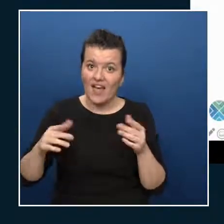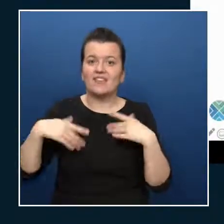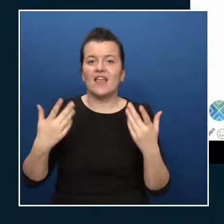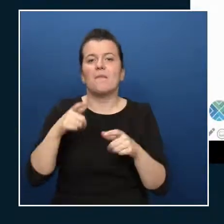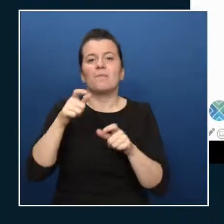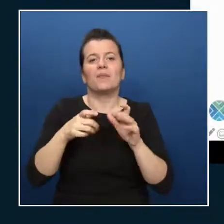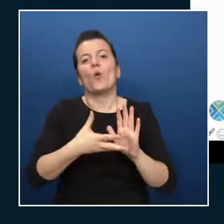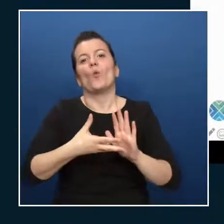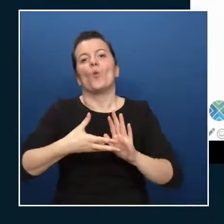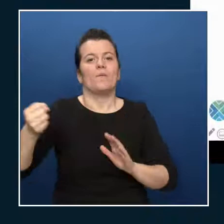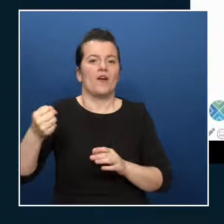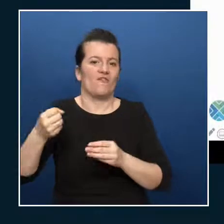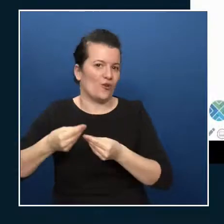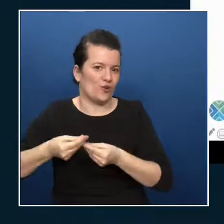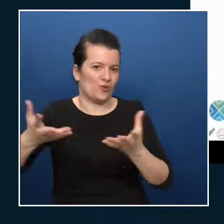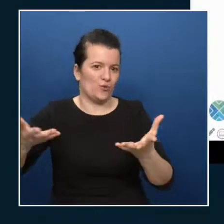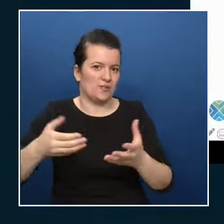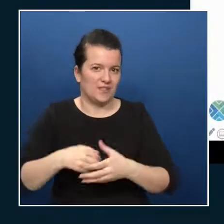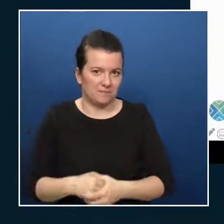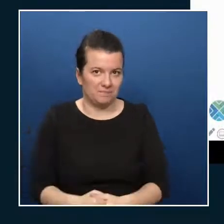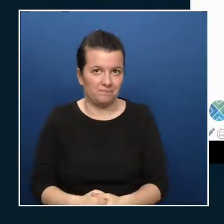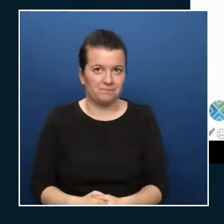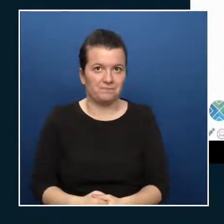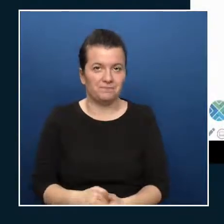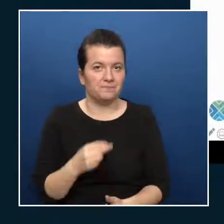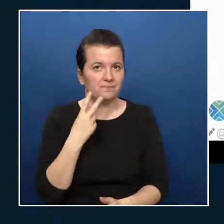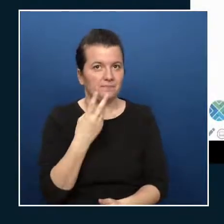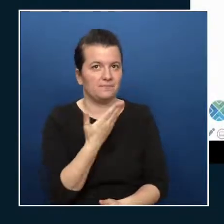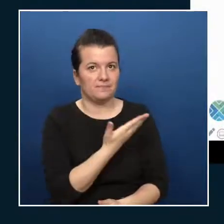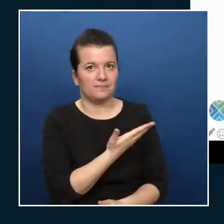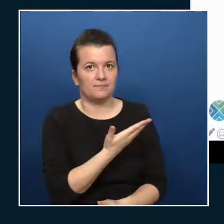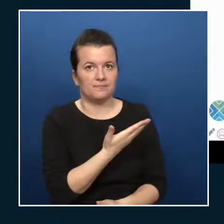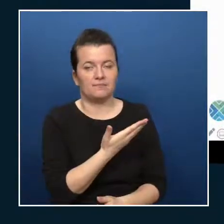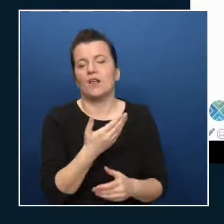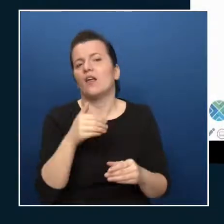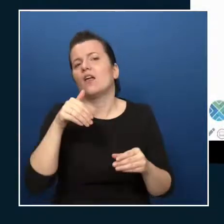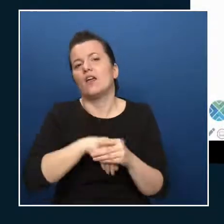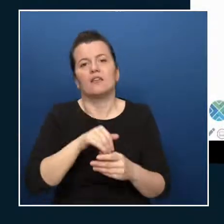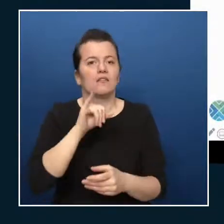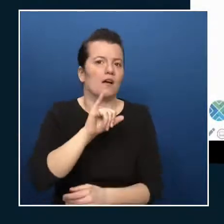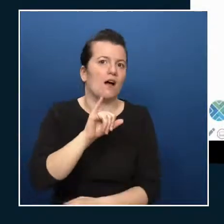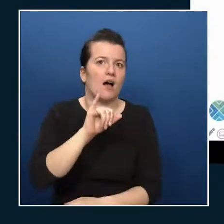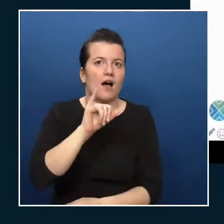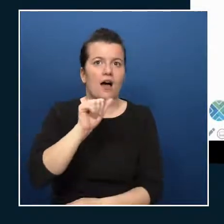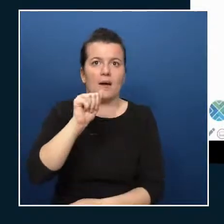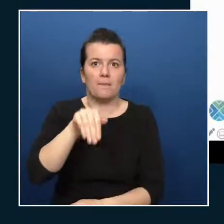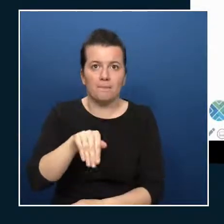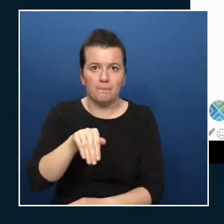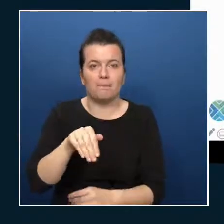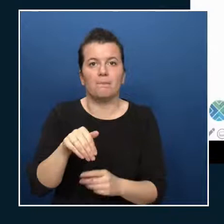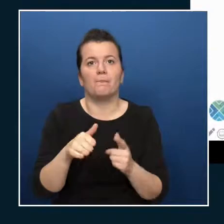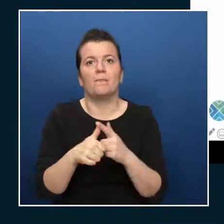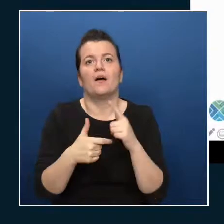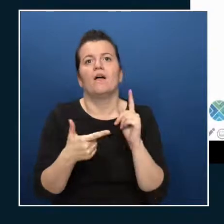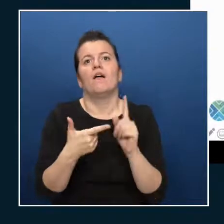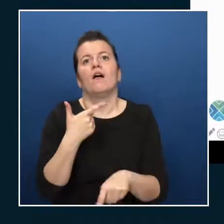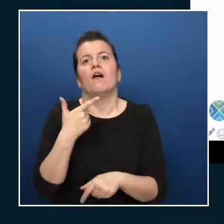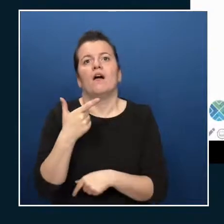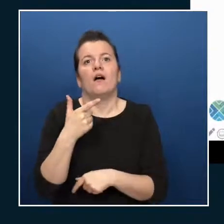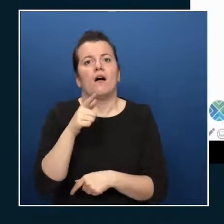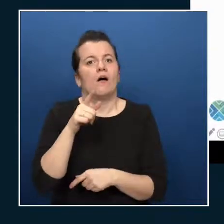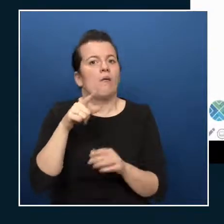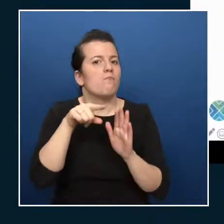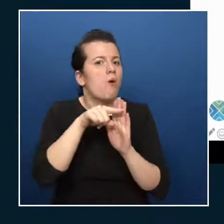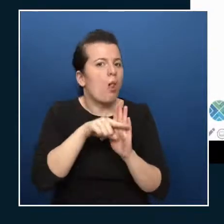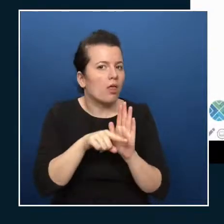framework, and it includes a few things by default, like IAM, identity and access management, certain policies. You